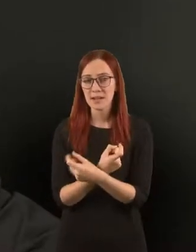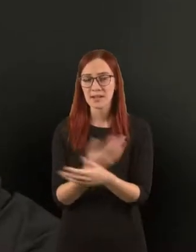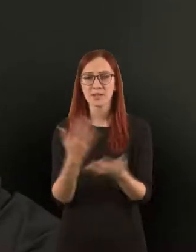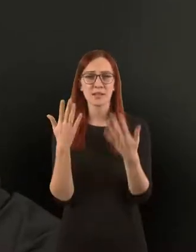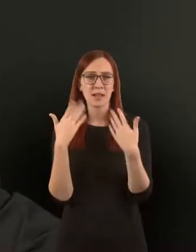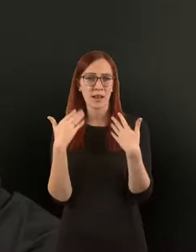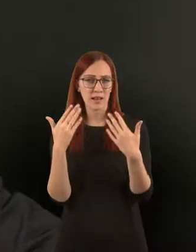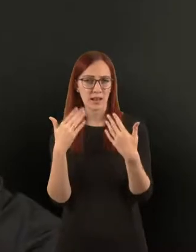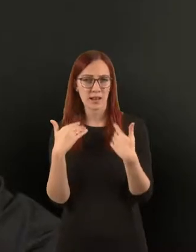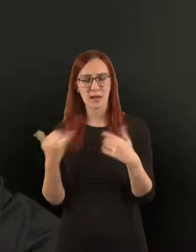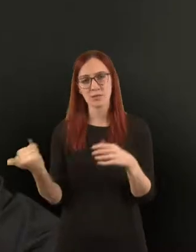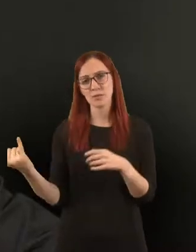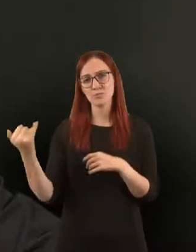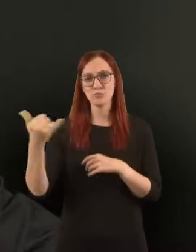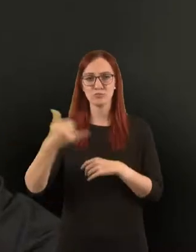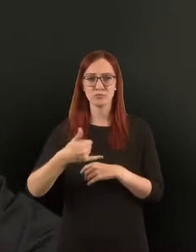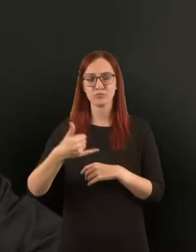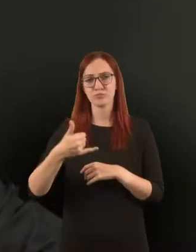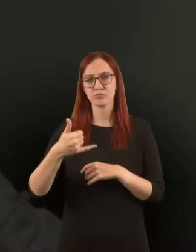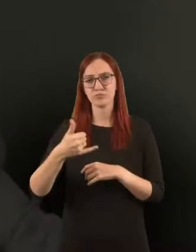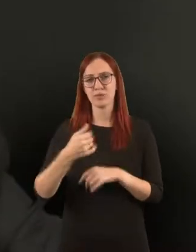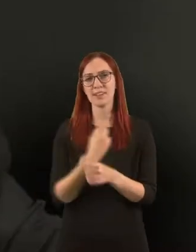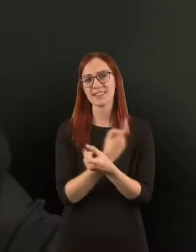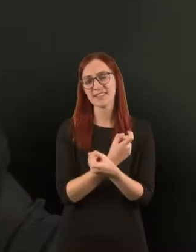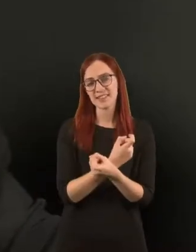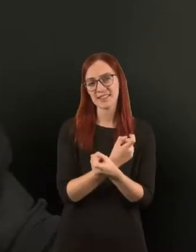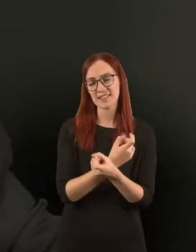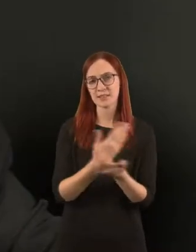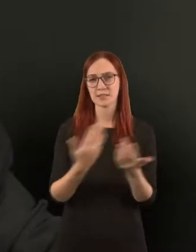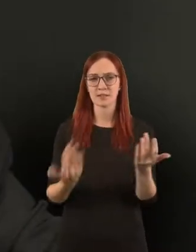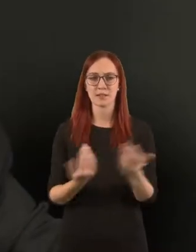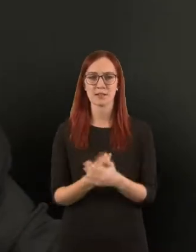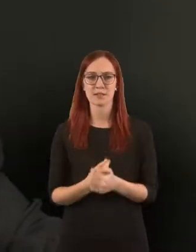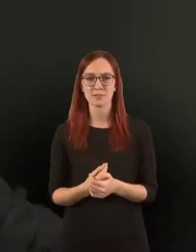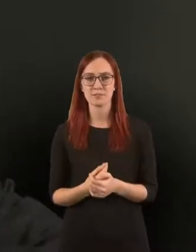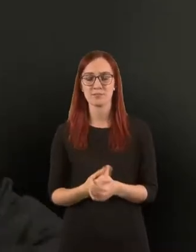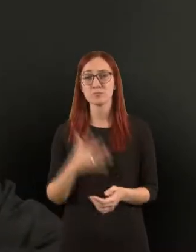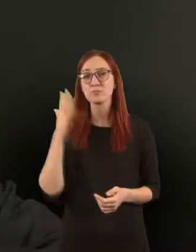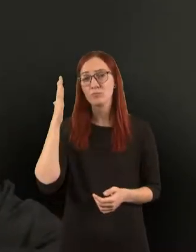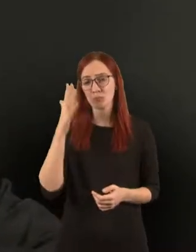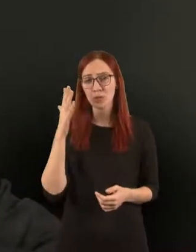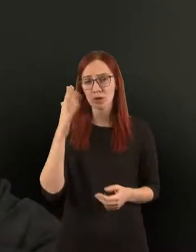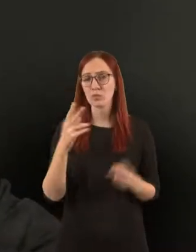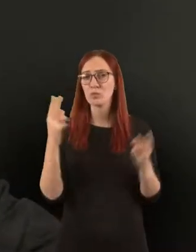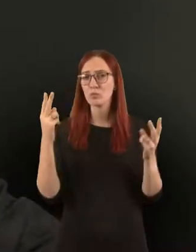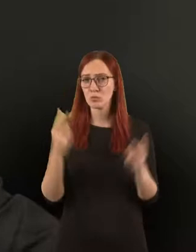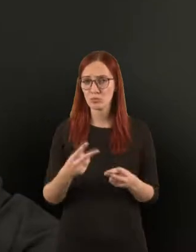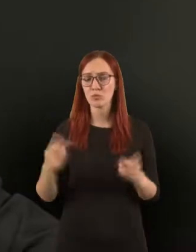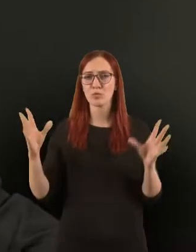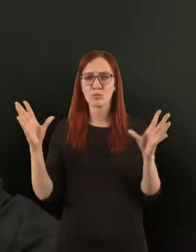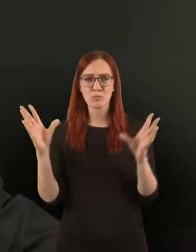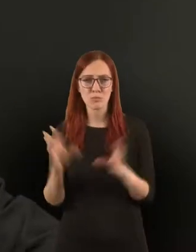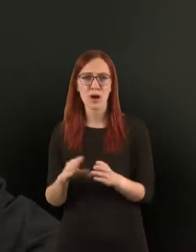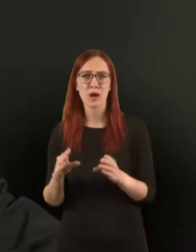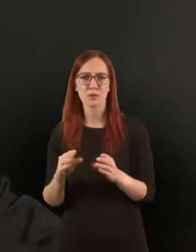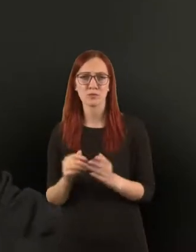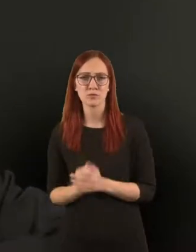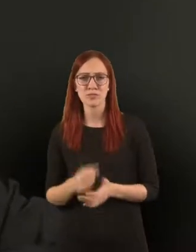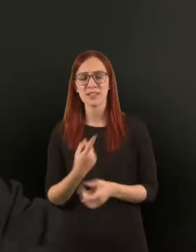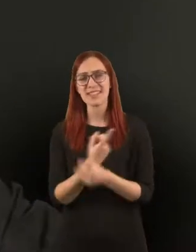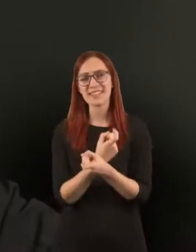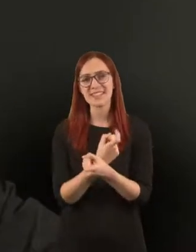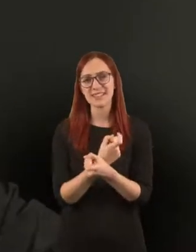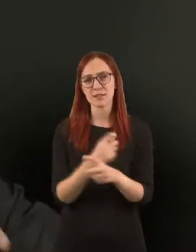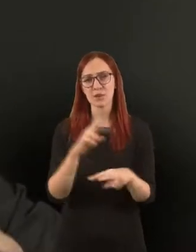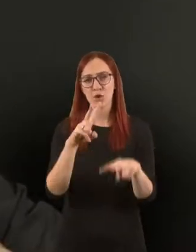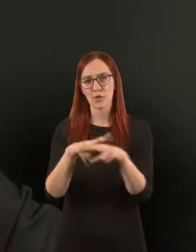You have to reduce the distribution of diesel. No, so you